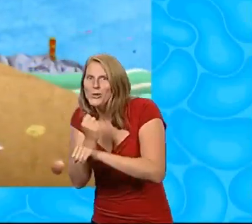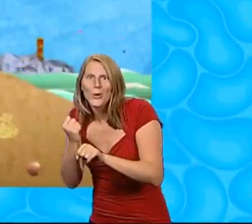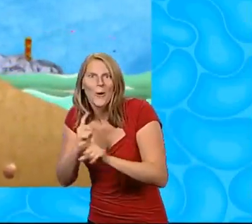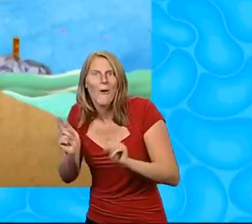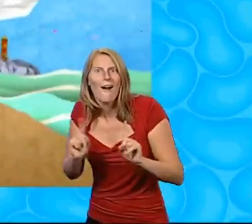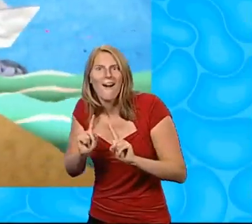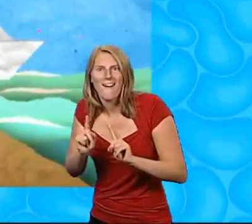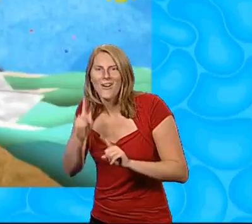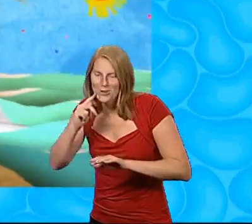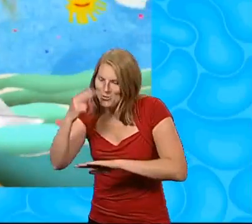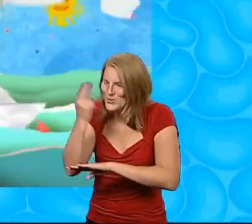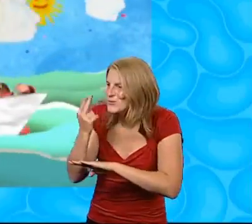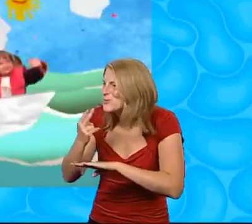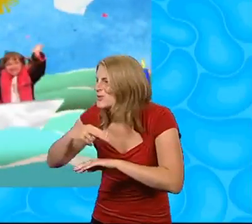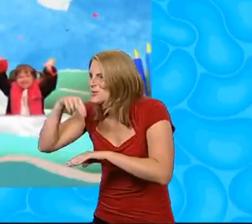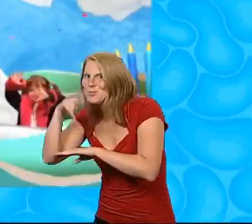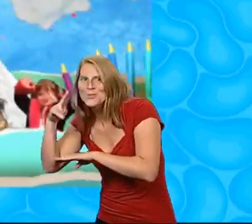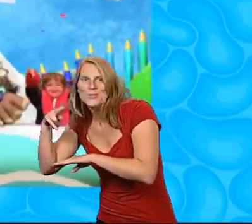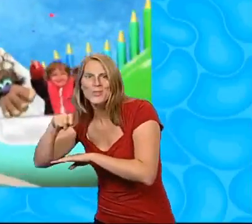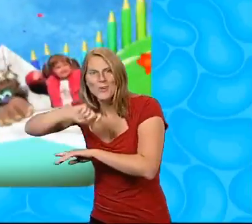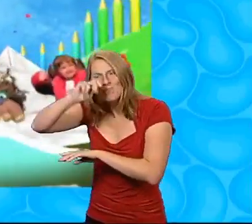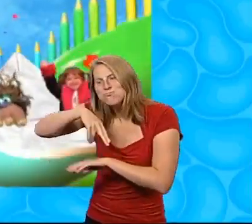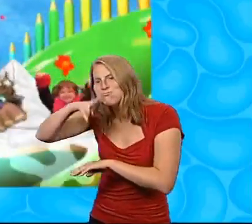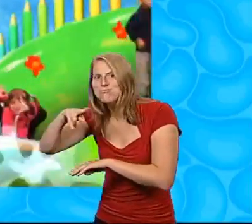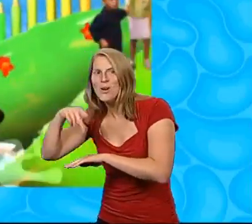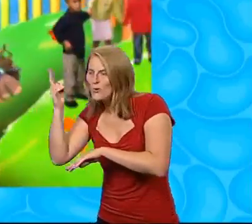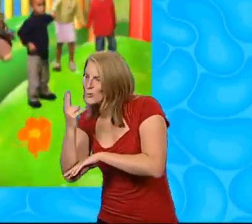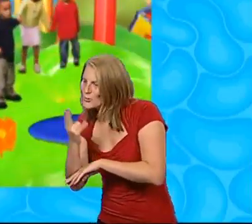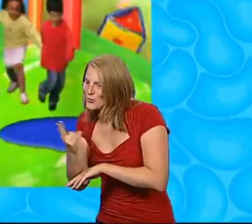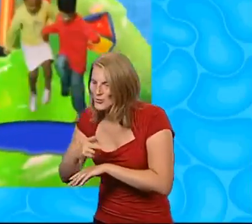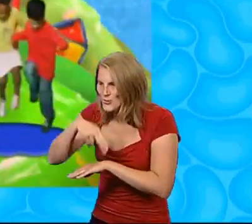to do so that we can doodle-doo.